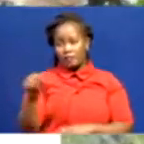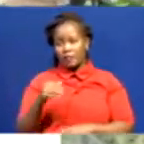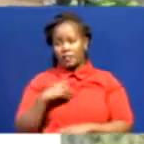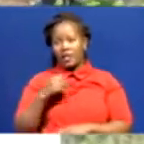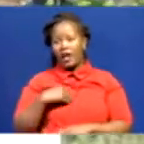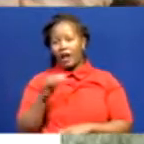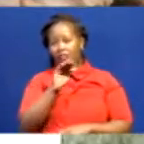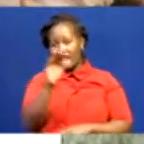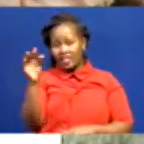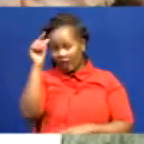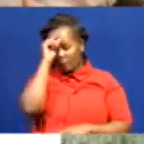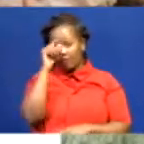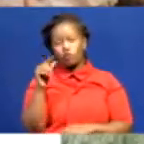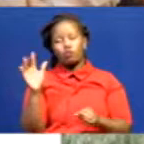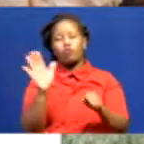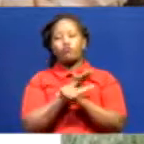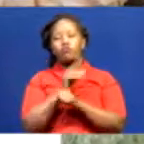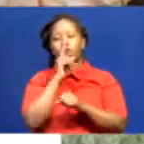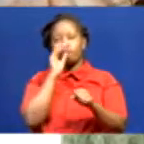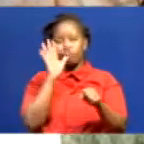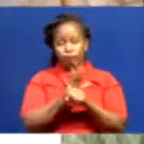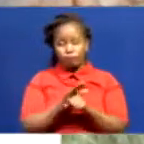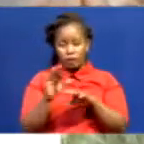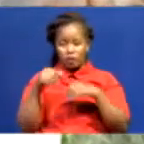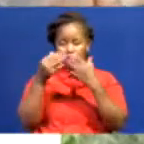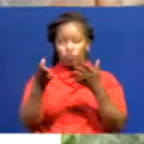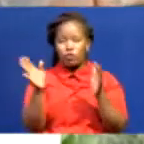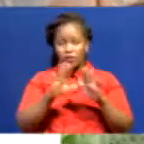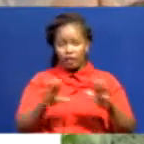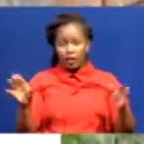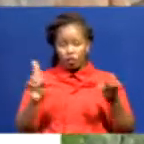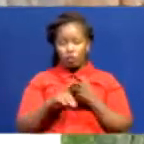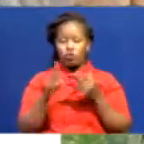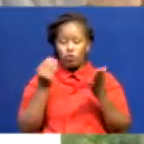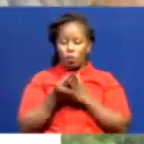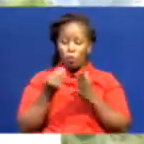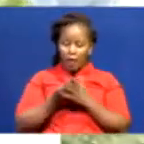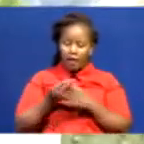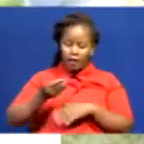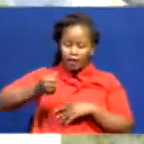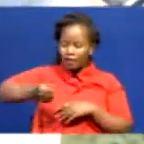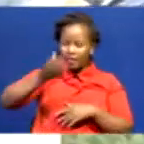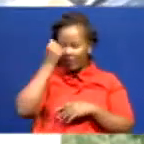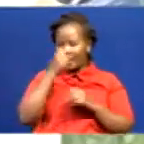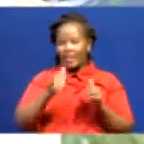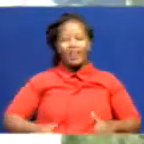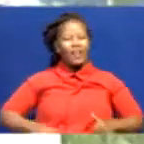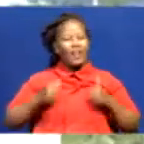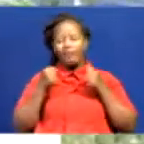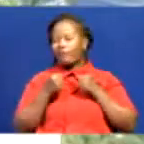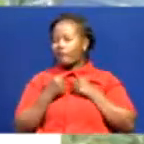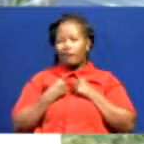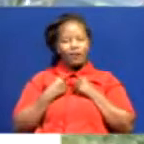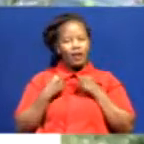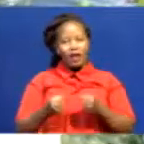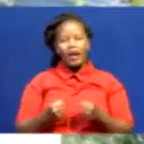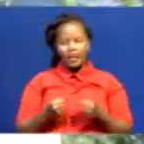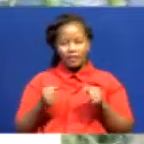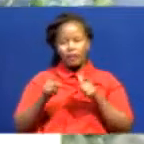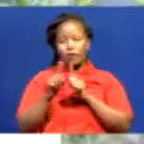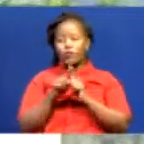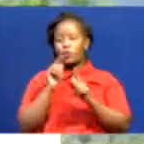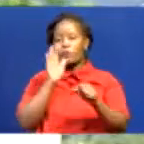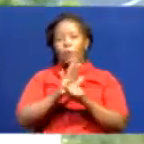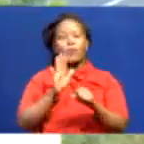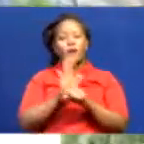government to fulfill its promise of giving them land and compensation money, claiming life has been unbearable for them. Most of them earn their